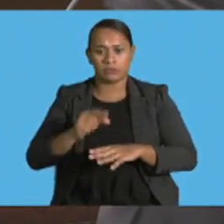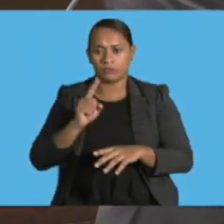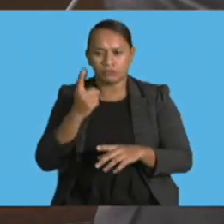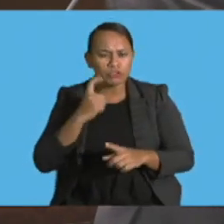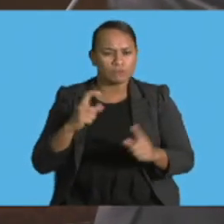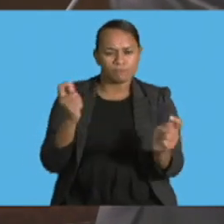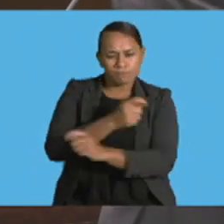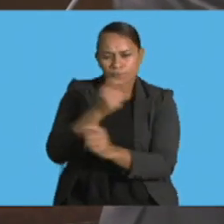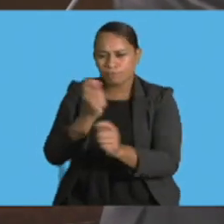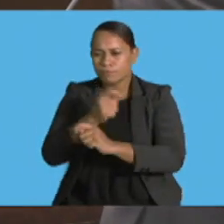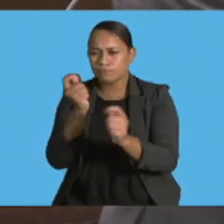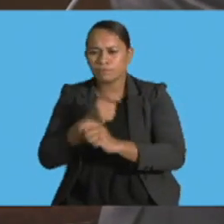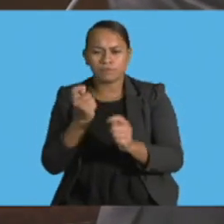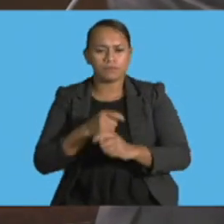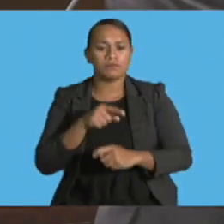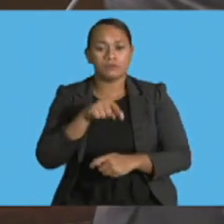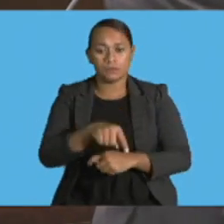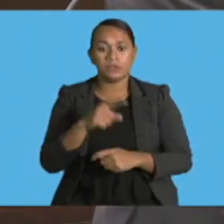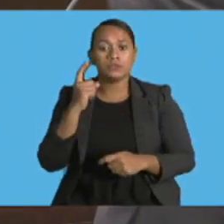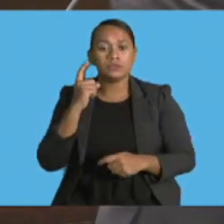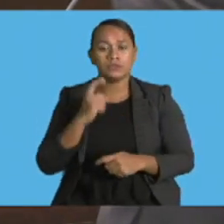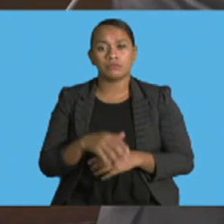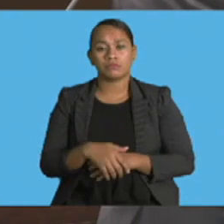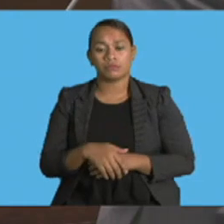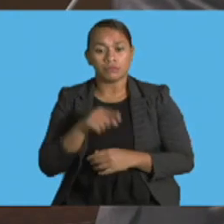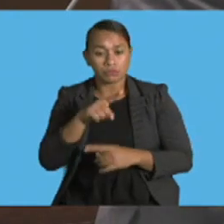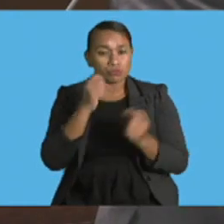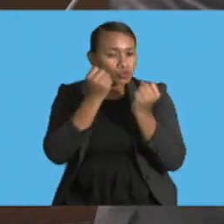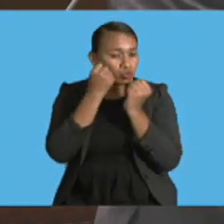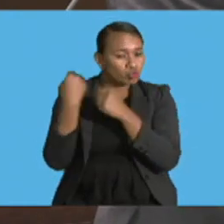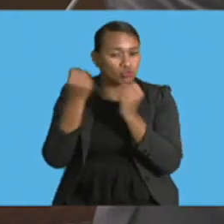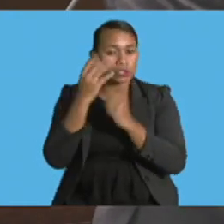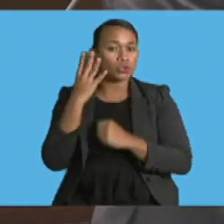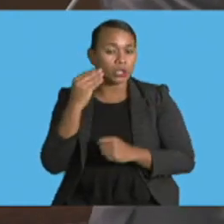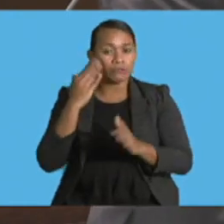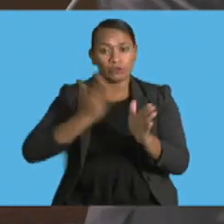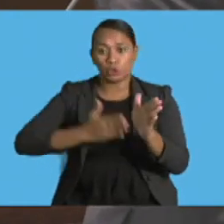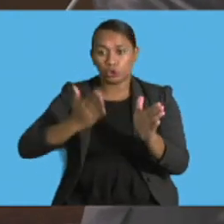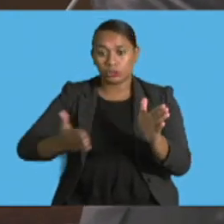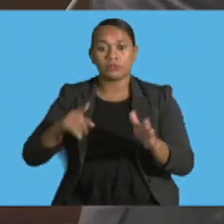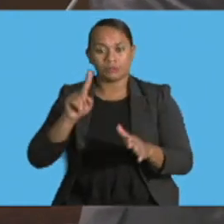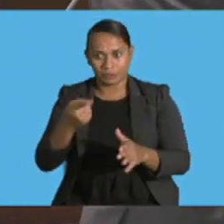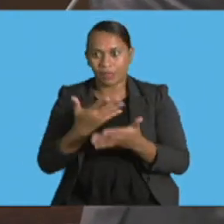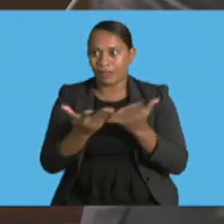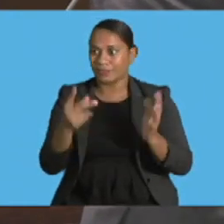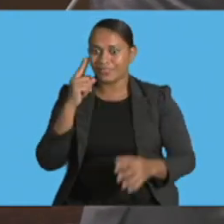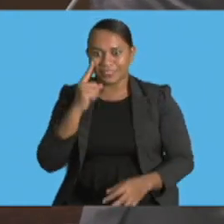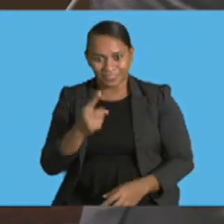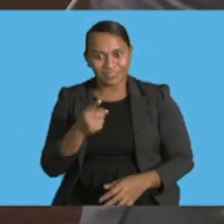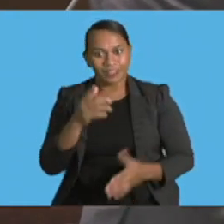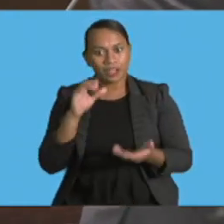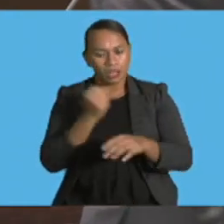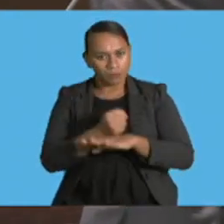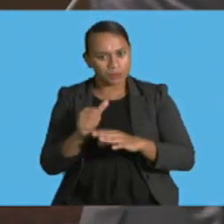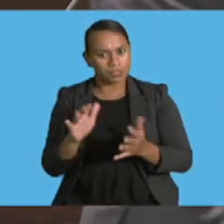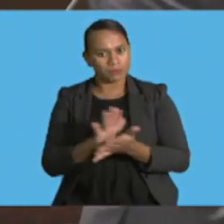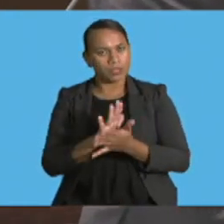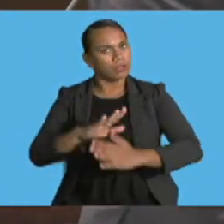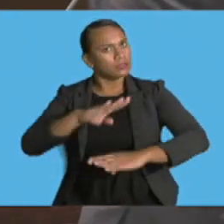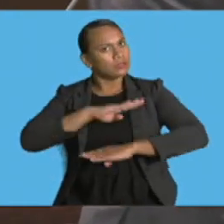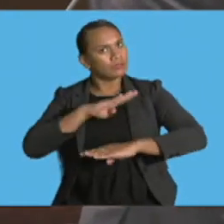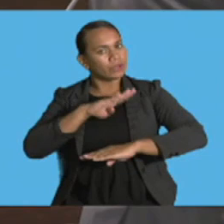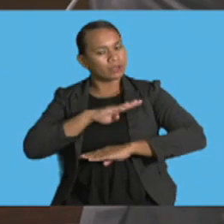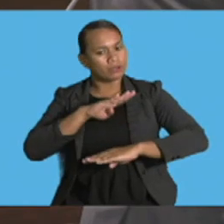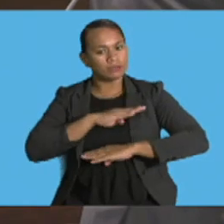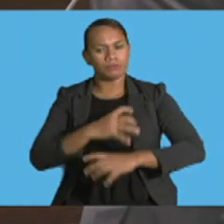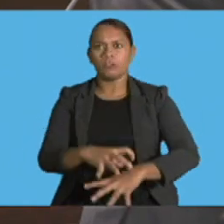industry, a campaign that has brought significant confidence to our farmers. Anyone who actually